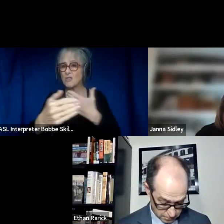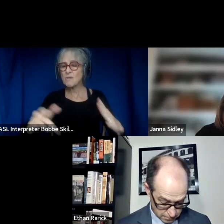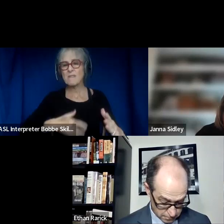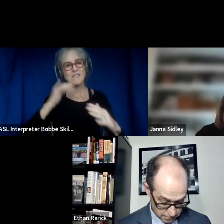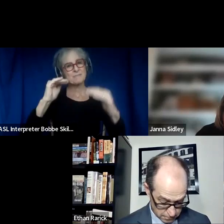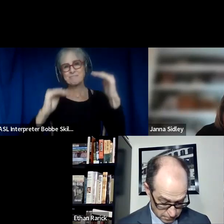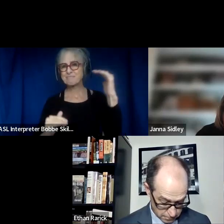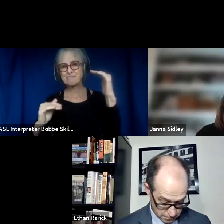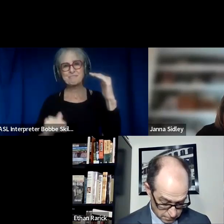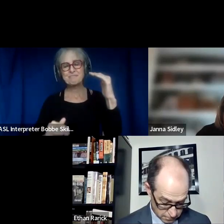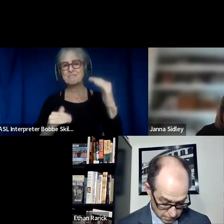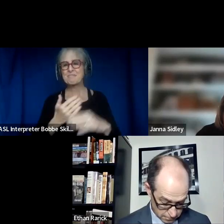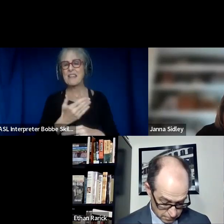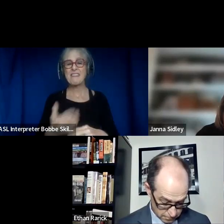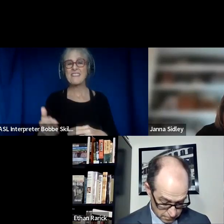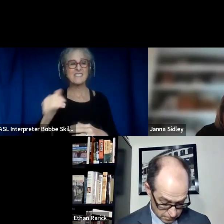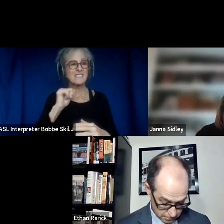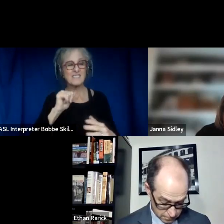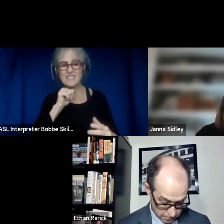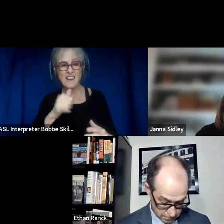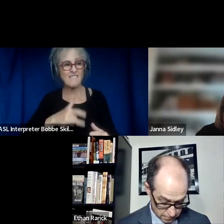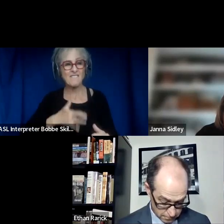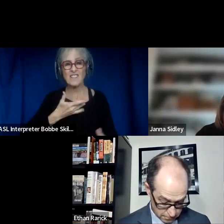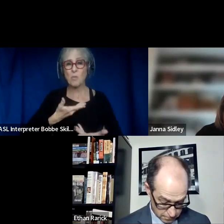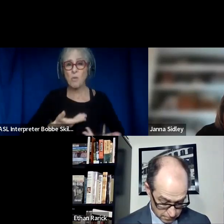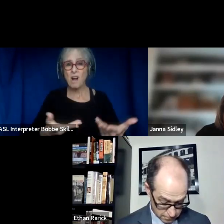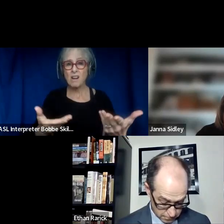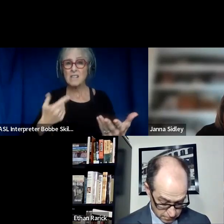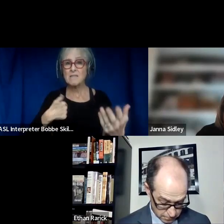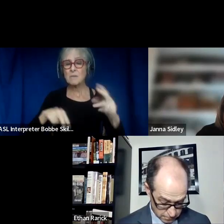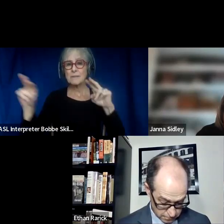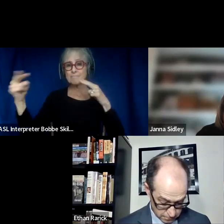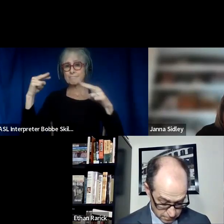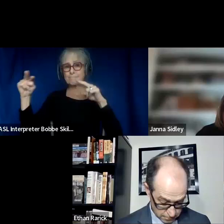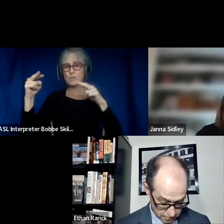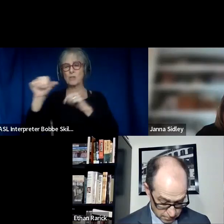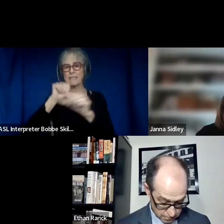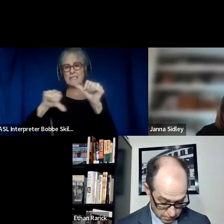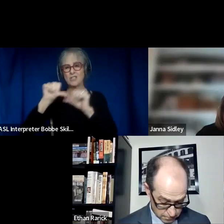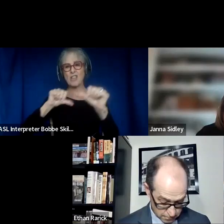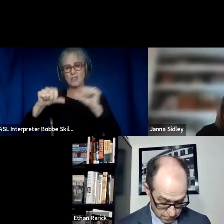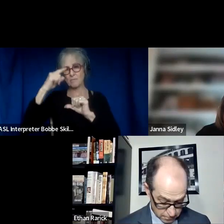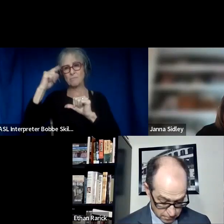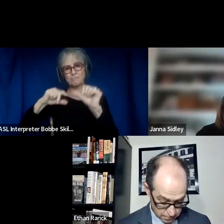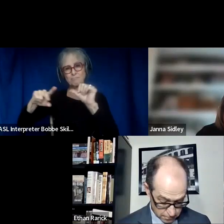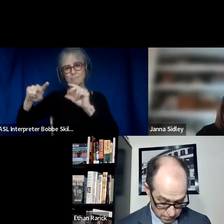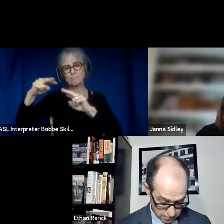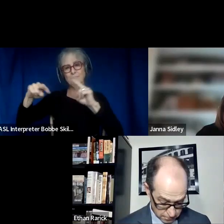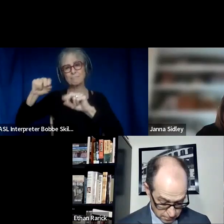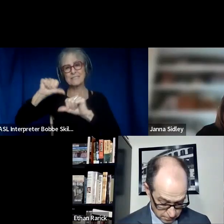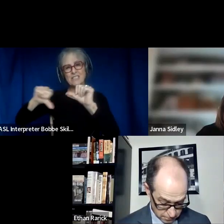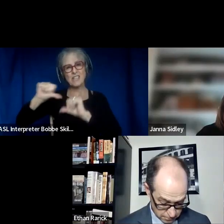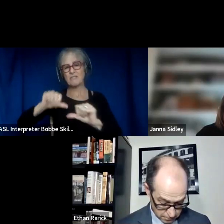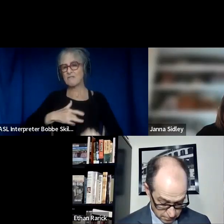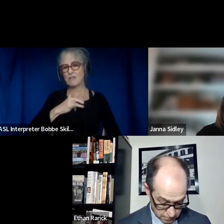than welcoming, we look to each other to at least be a comfort in those spaces that we're really not invited into all of the time. I do think that things